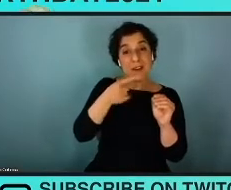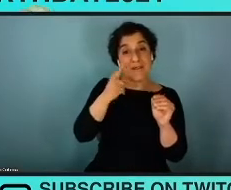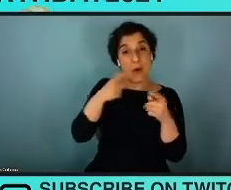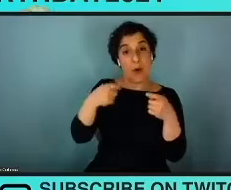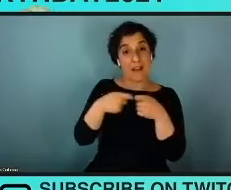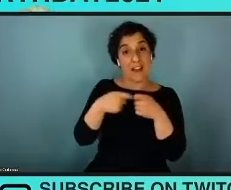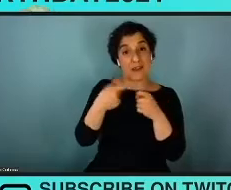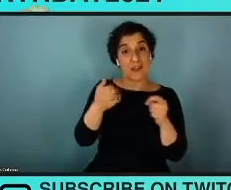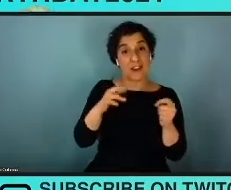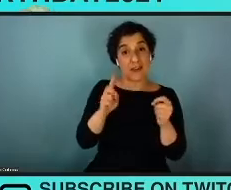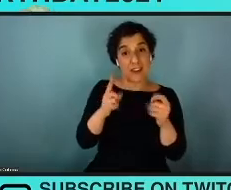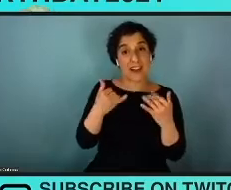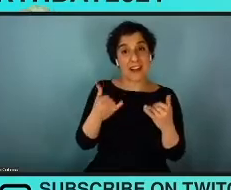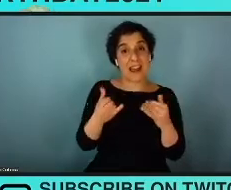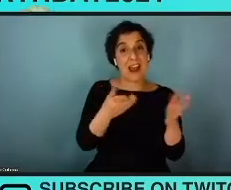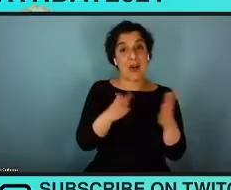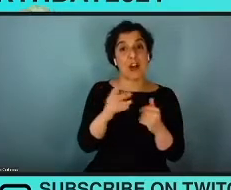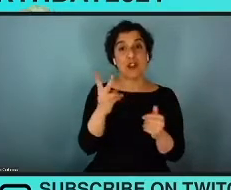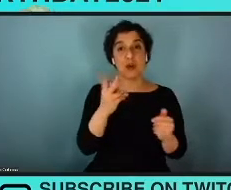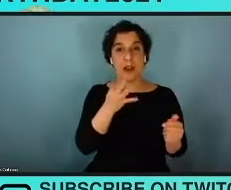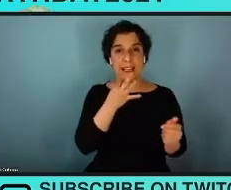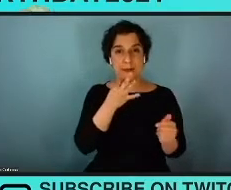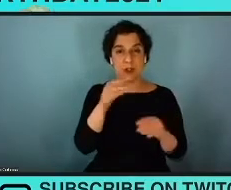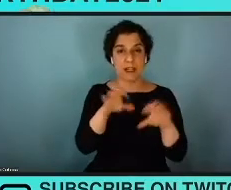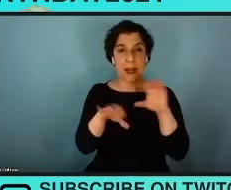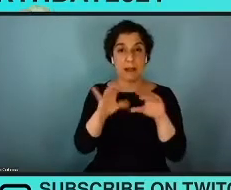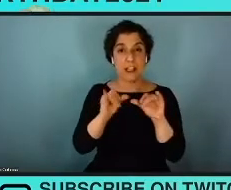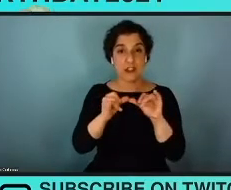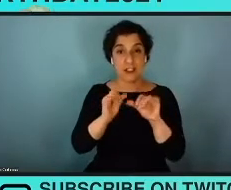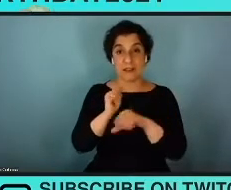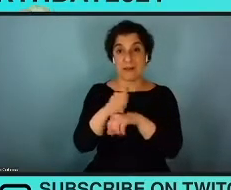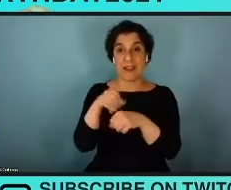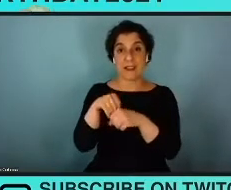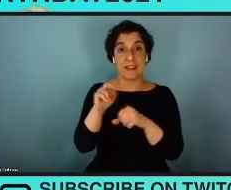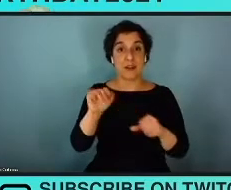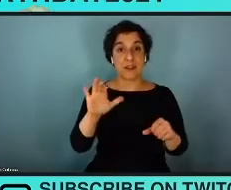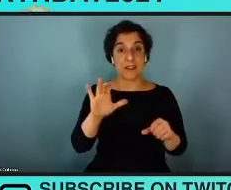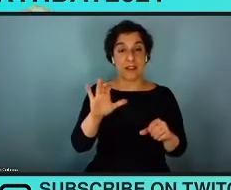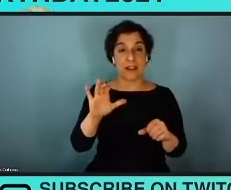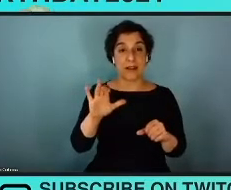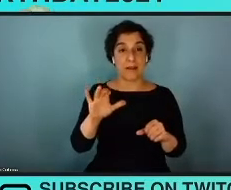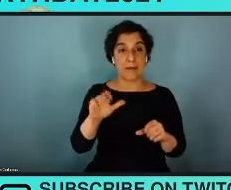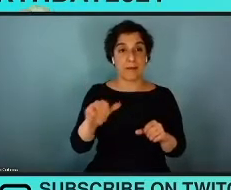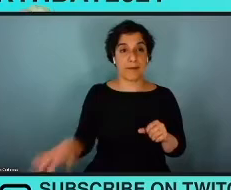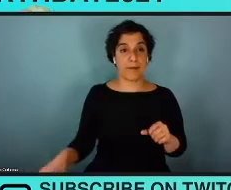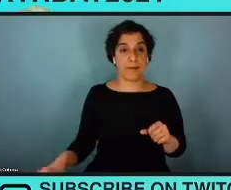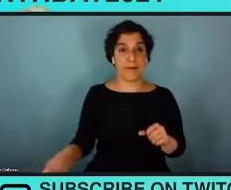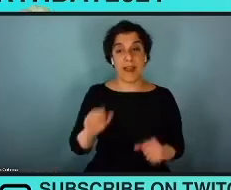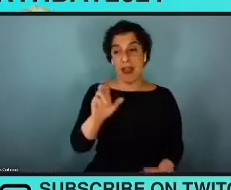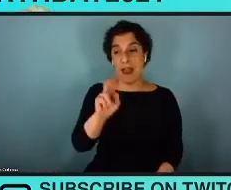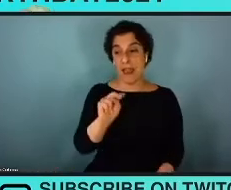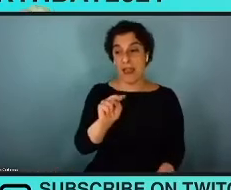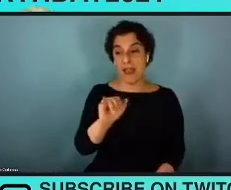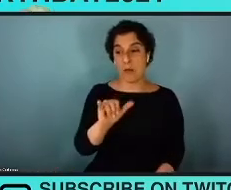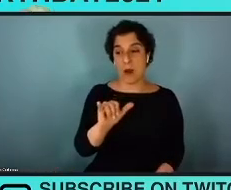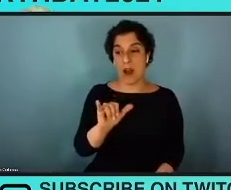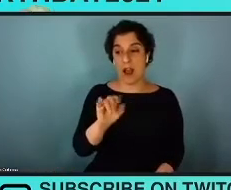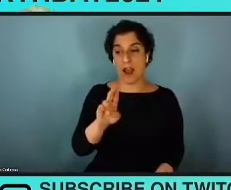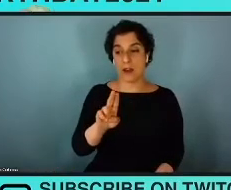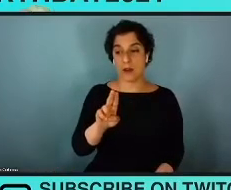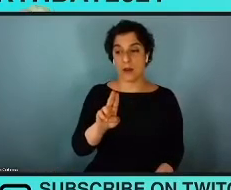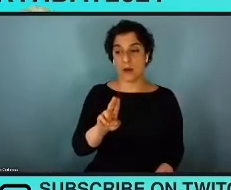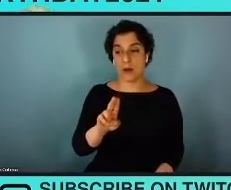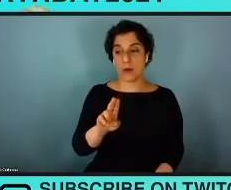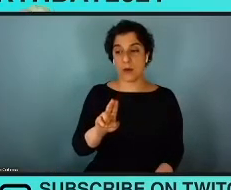to two experts, two chemical engineers based in New York City, Dr. Miguel Modestino from the NYU Tangent School of Engineering, and Dr. Alissa Park